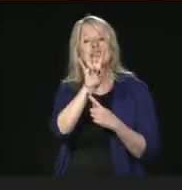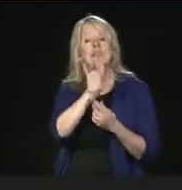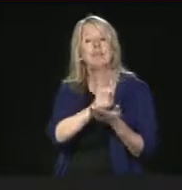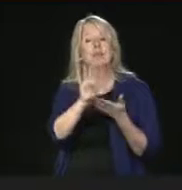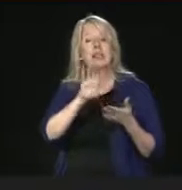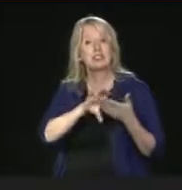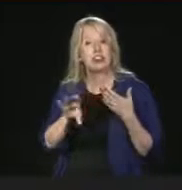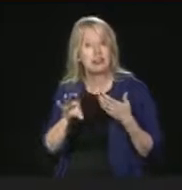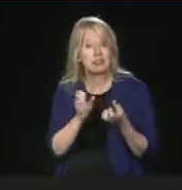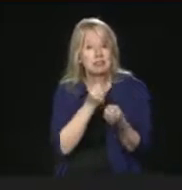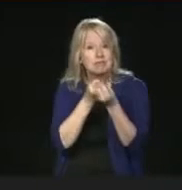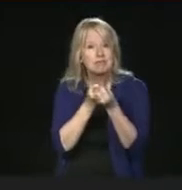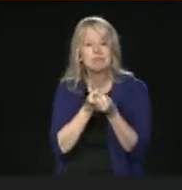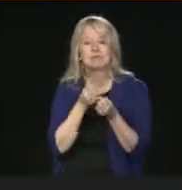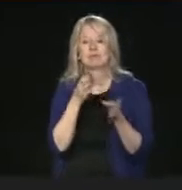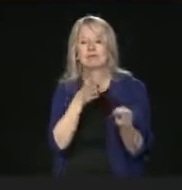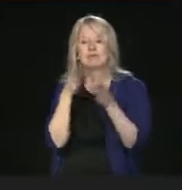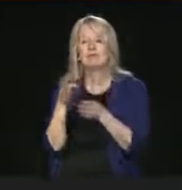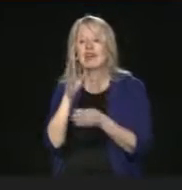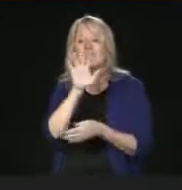the $55 billion